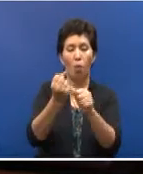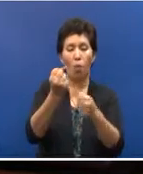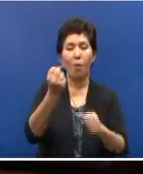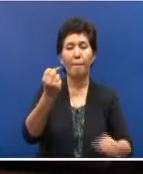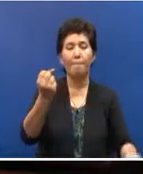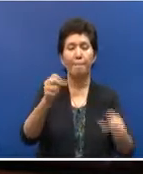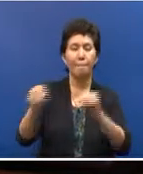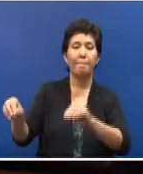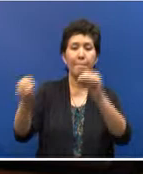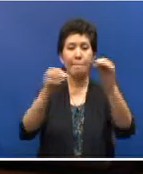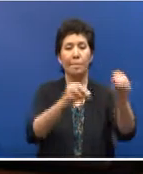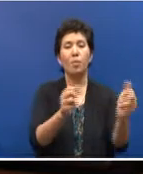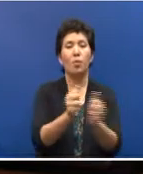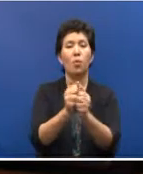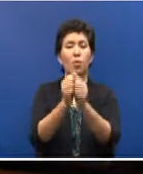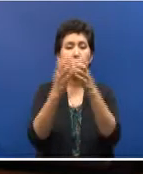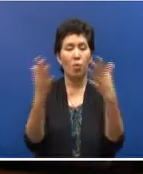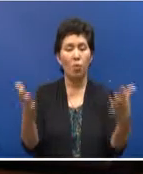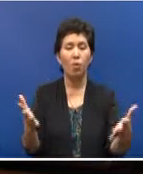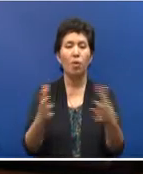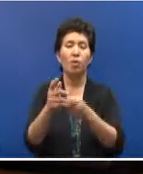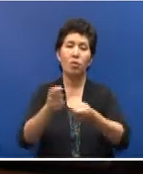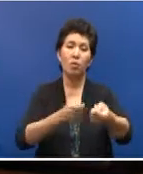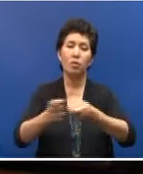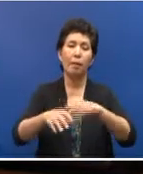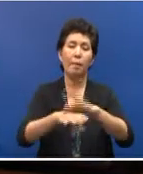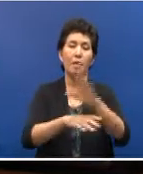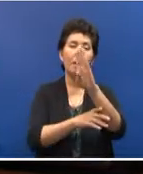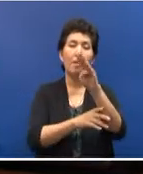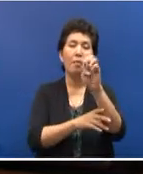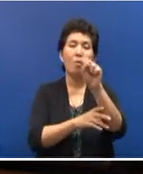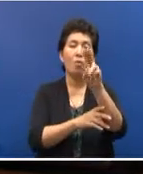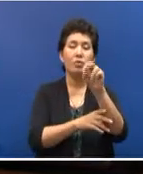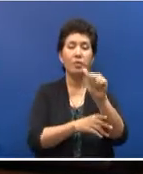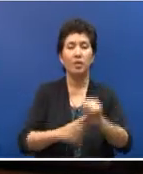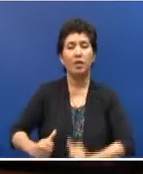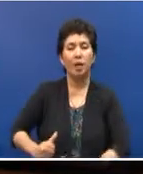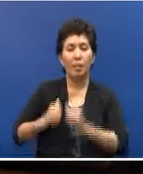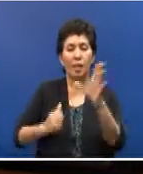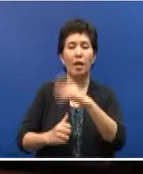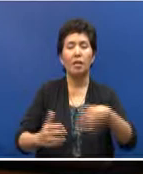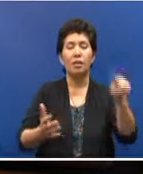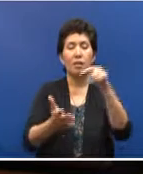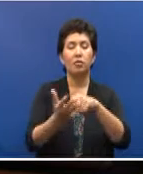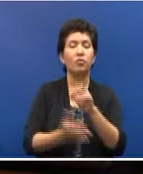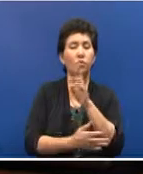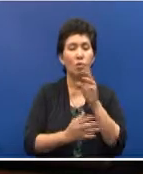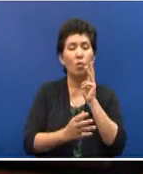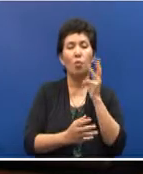took place throughout areas controlled by the Bosnian Serb army, and this one was